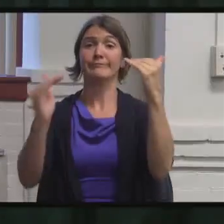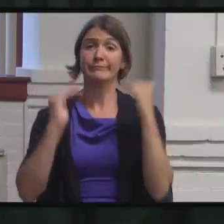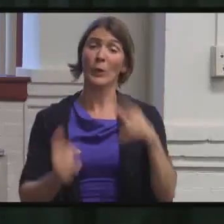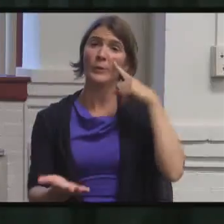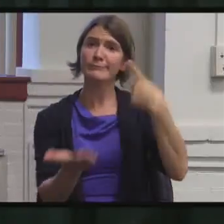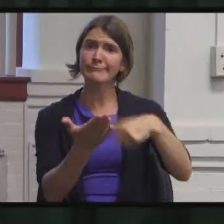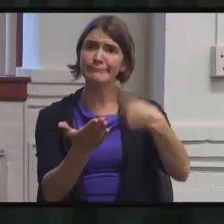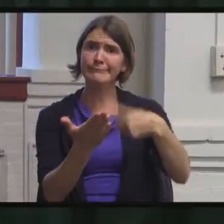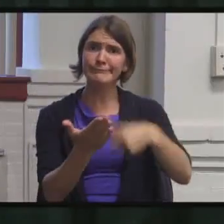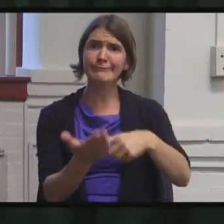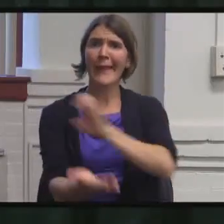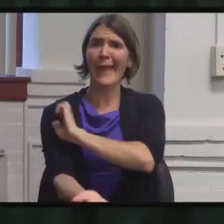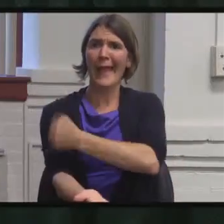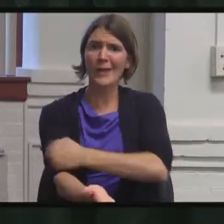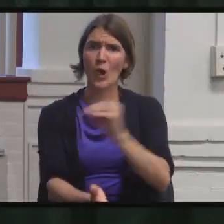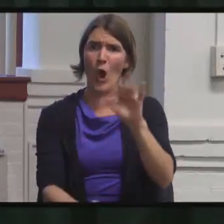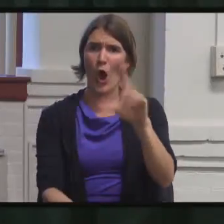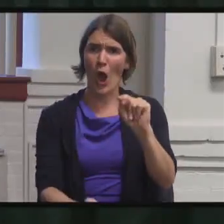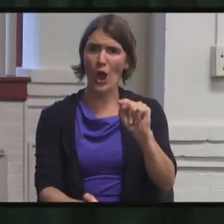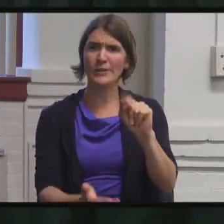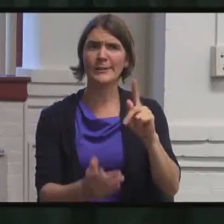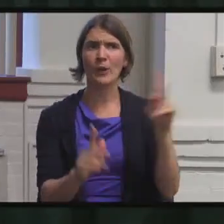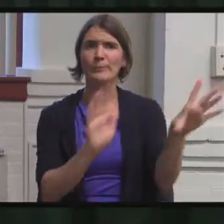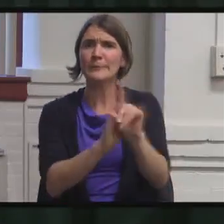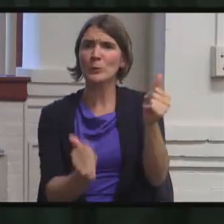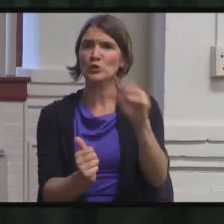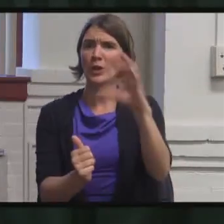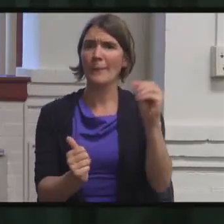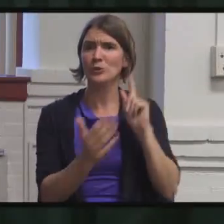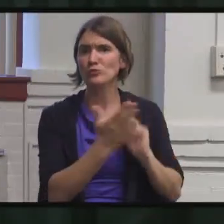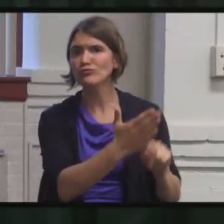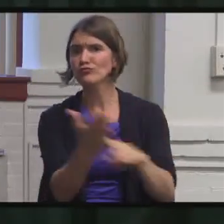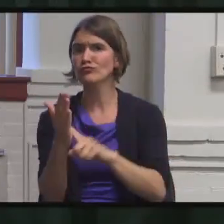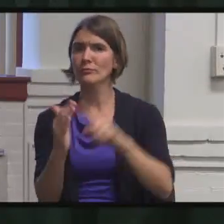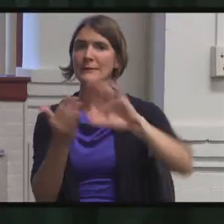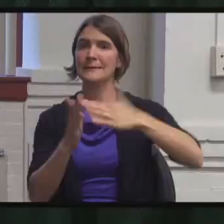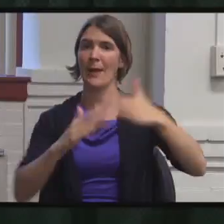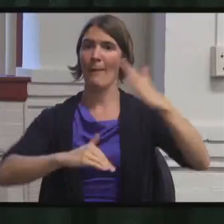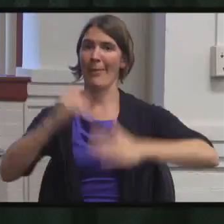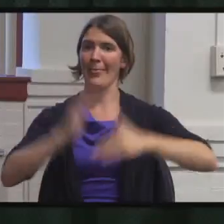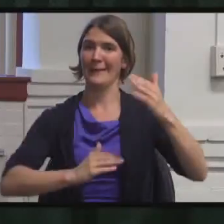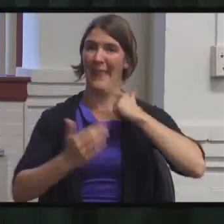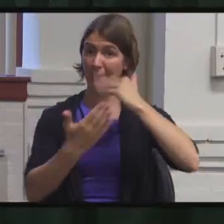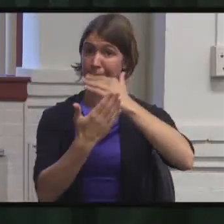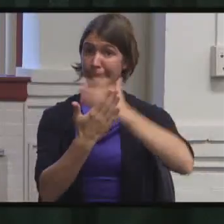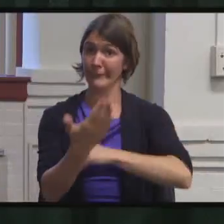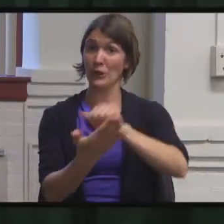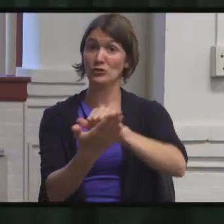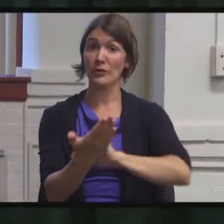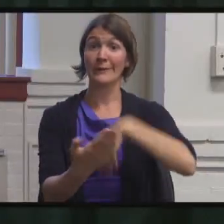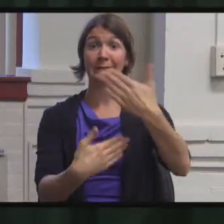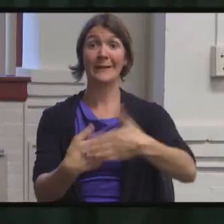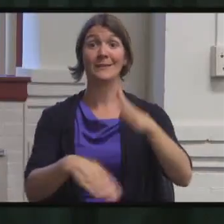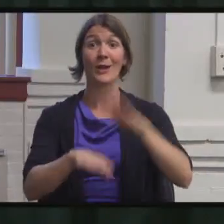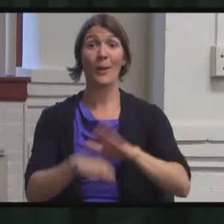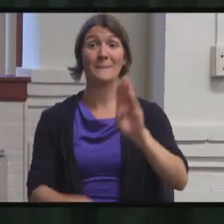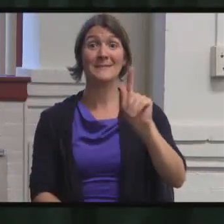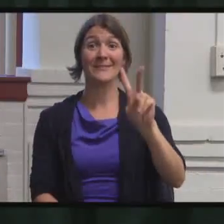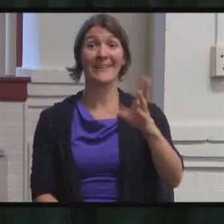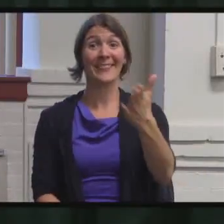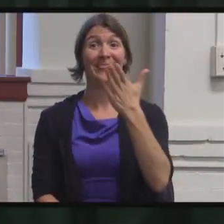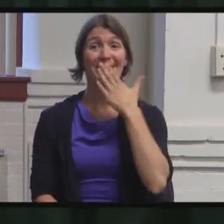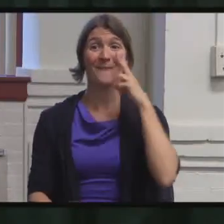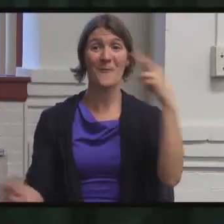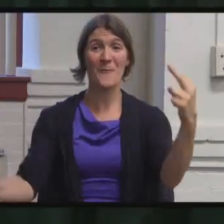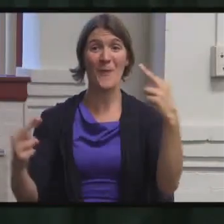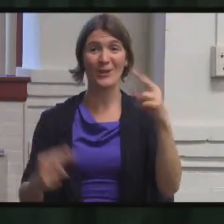for energy audits at 14 separate town facilities. All that and more coming up. The Brattleboro Select Board is next here on